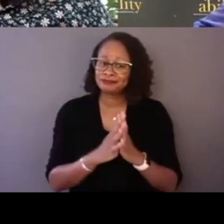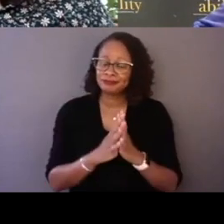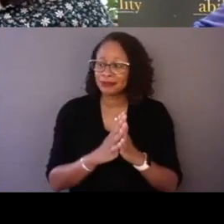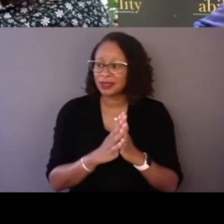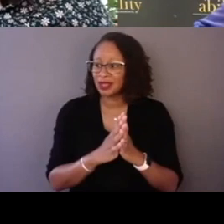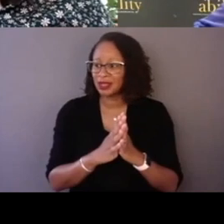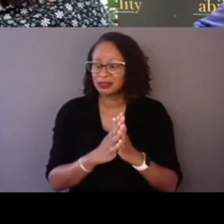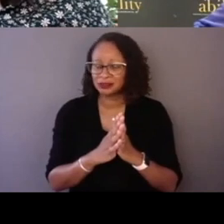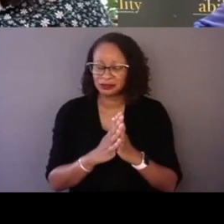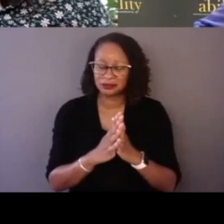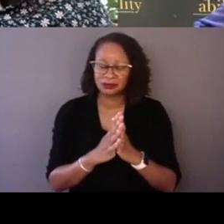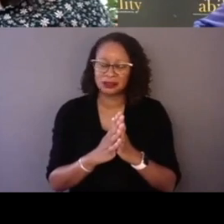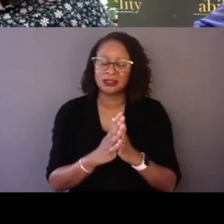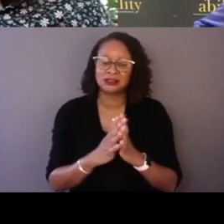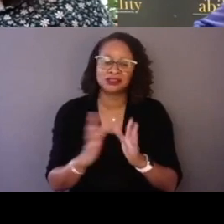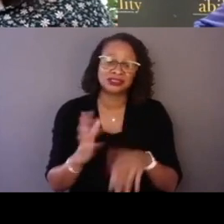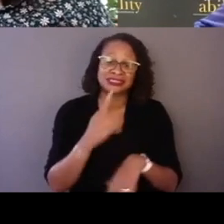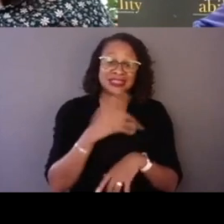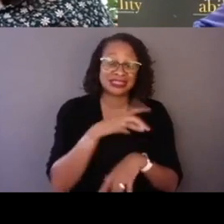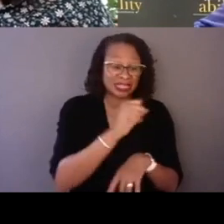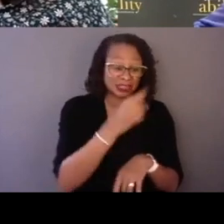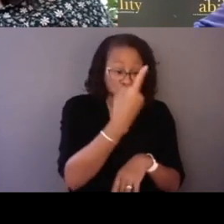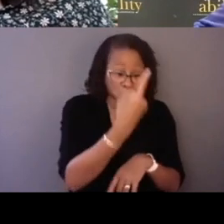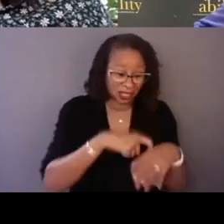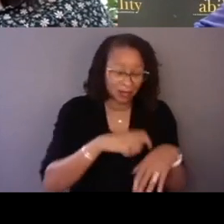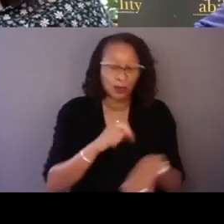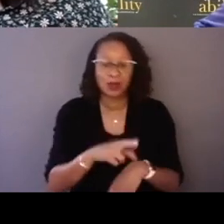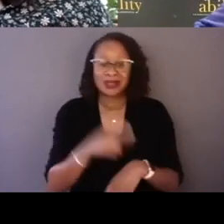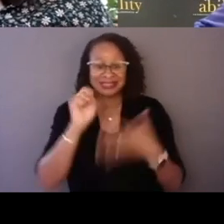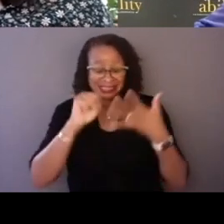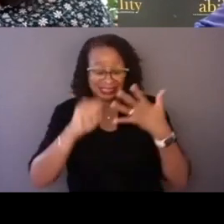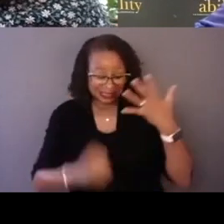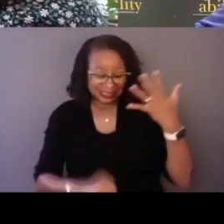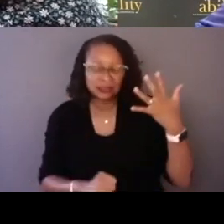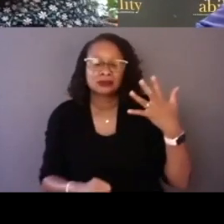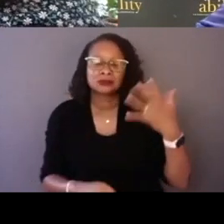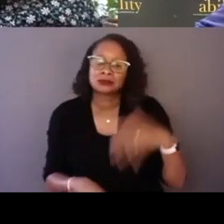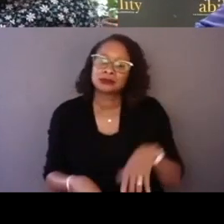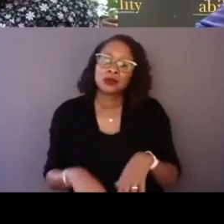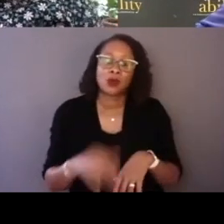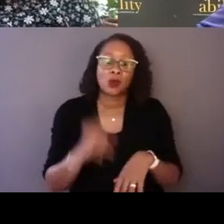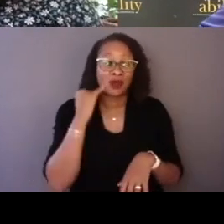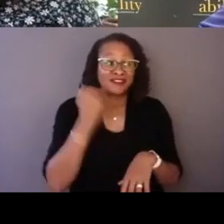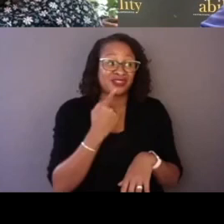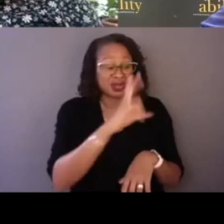yes once, you have to say yes every time, or if you said no once, you can never